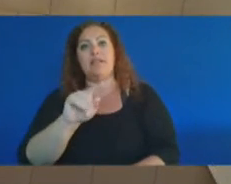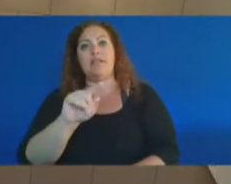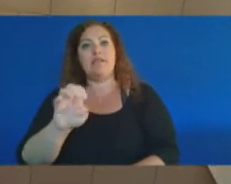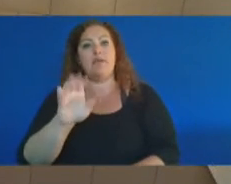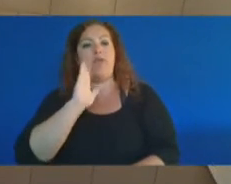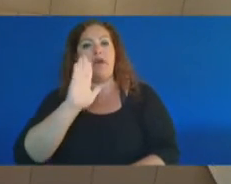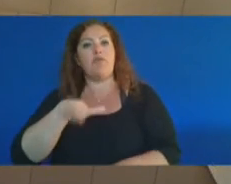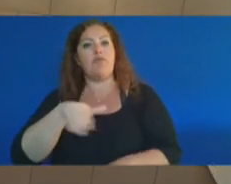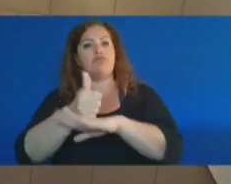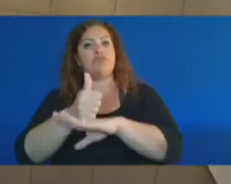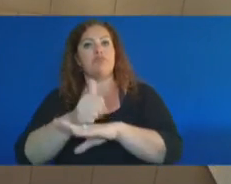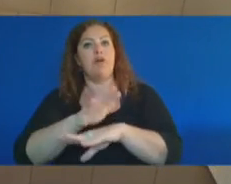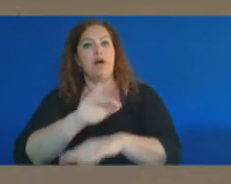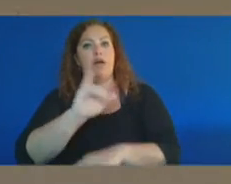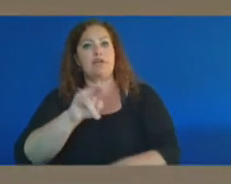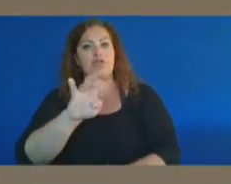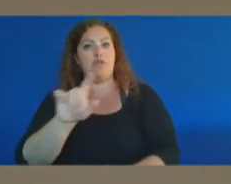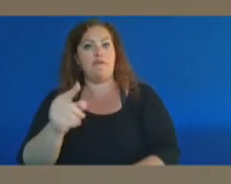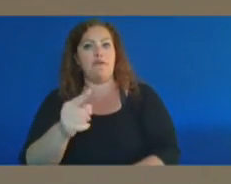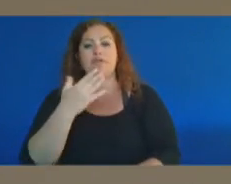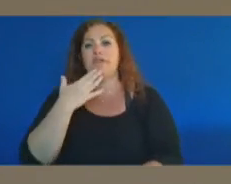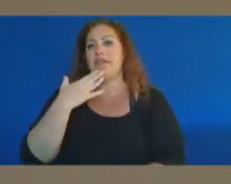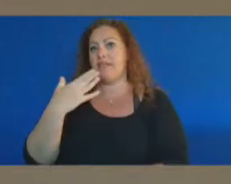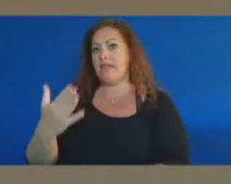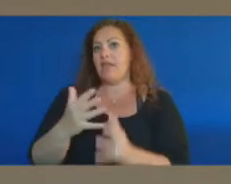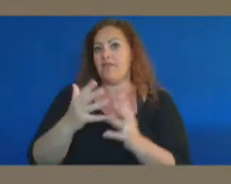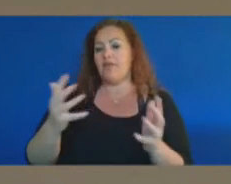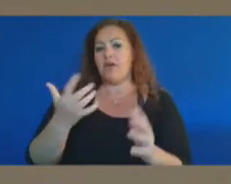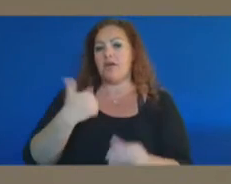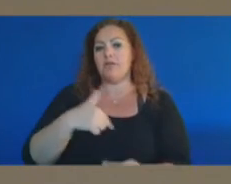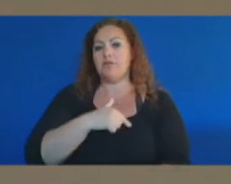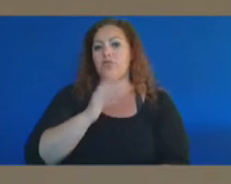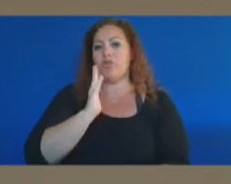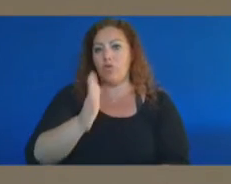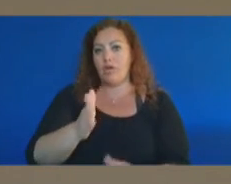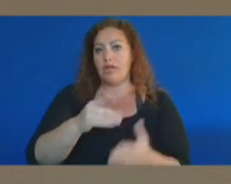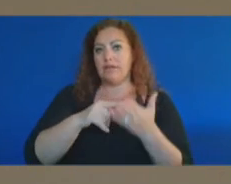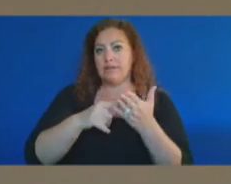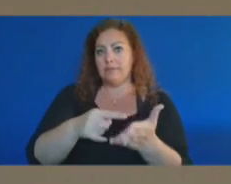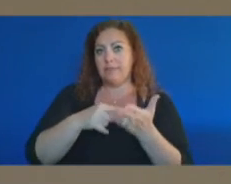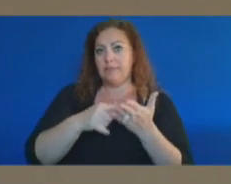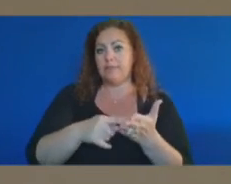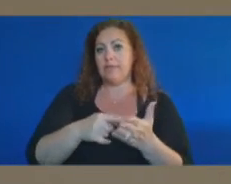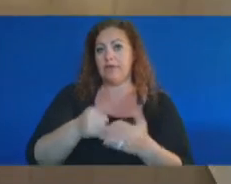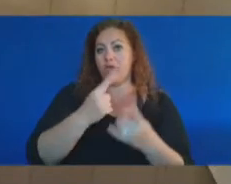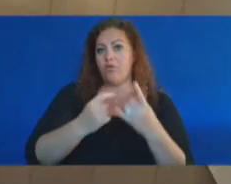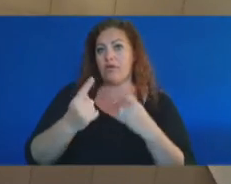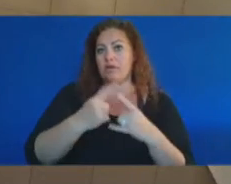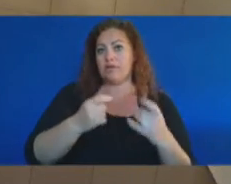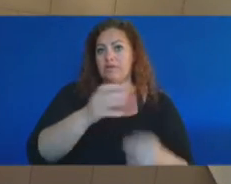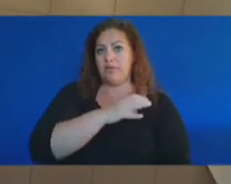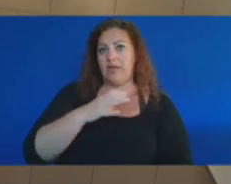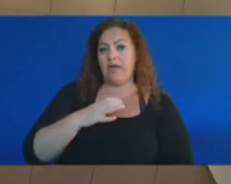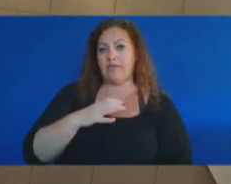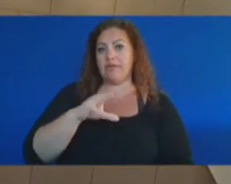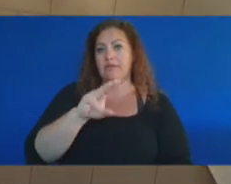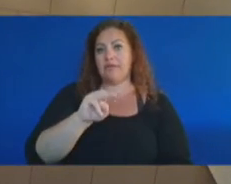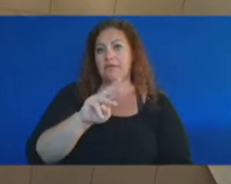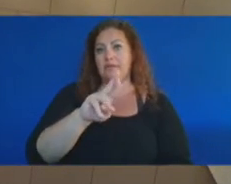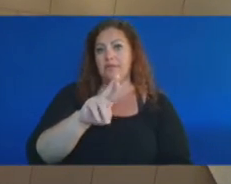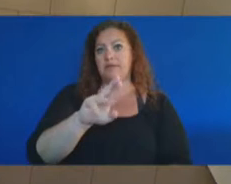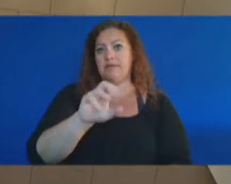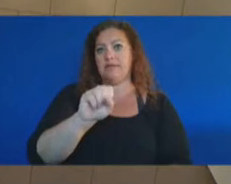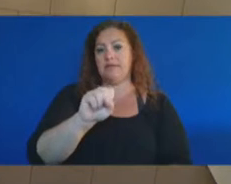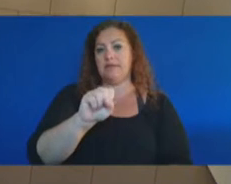right thank you very much um we'll begin discussion or questions from Council Miss Anderson thank you Madame